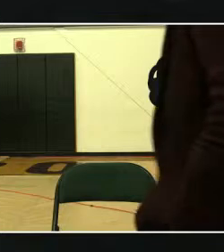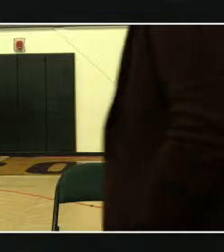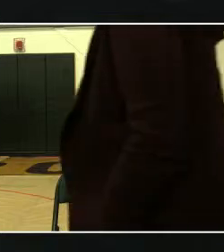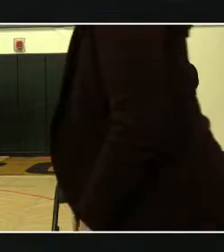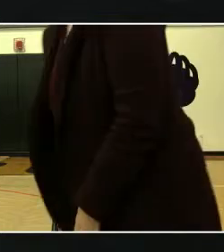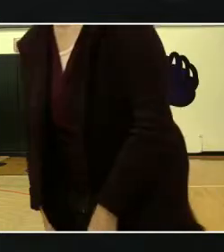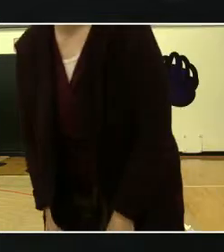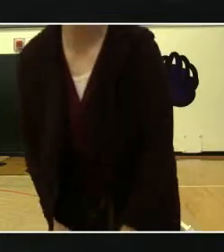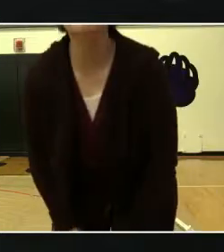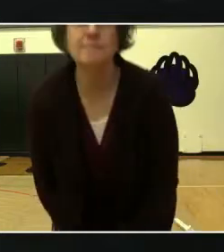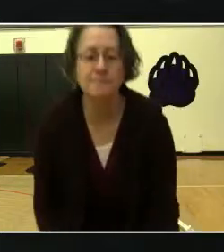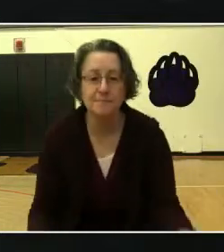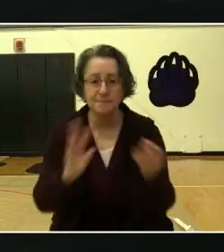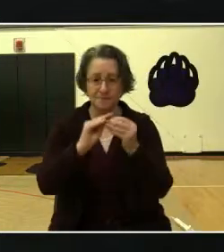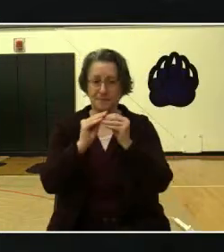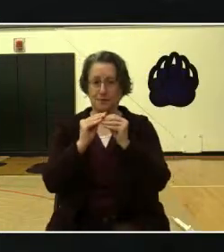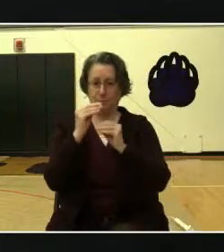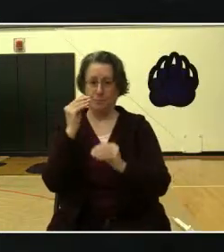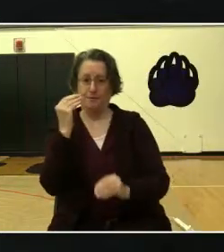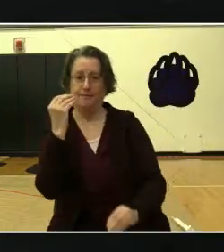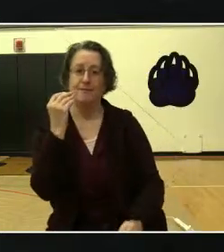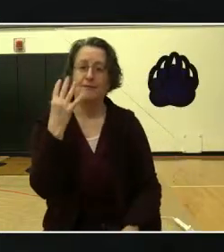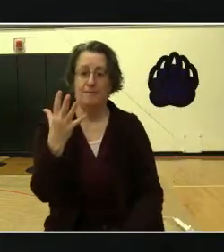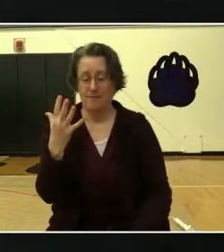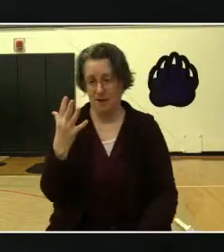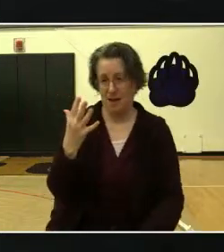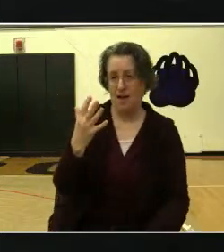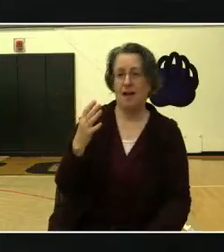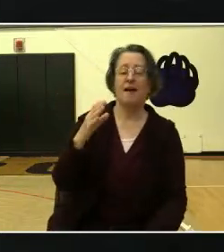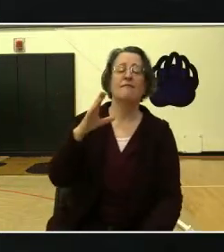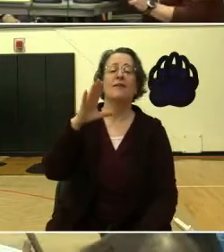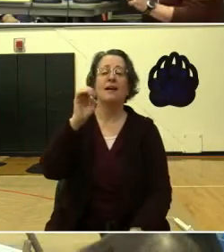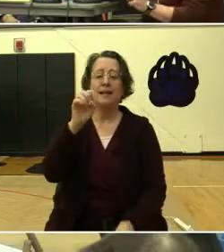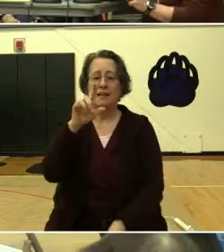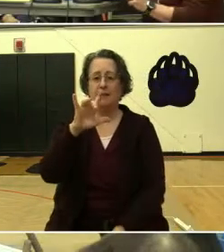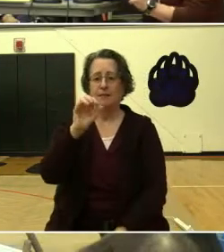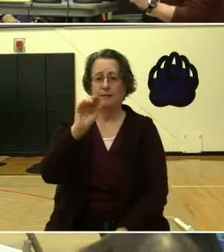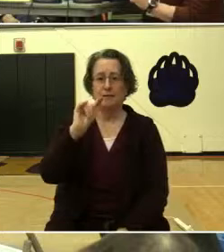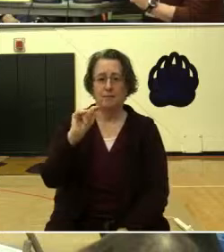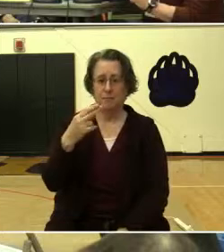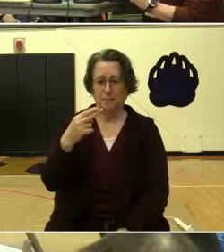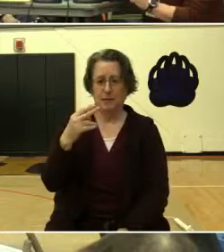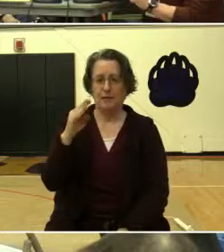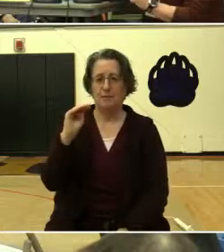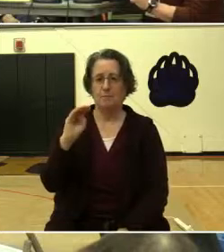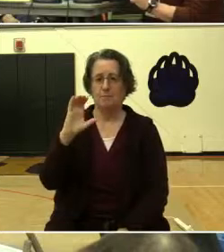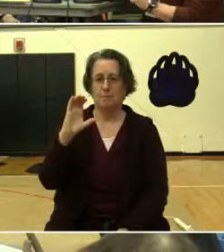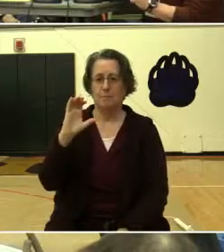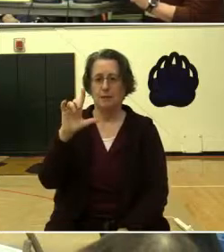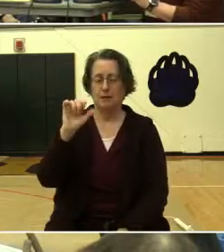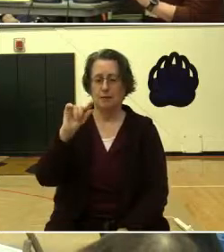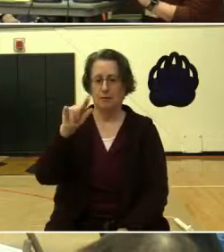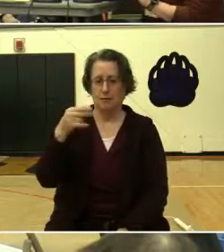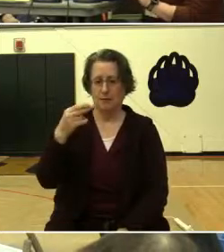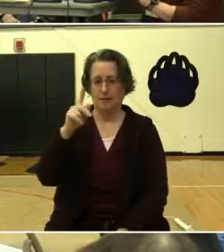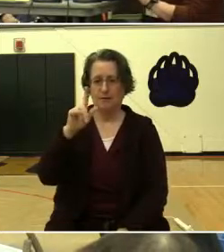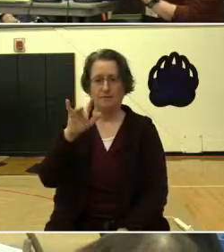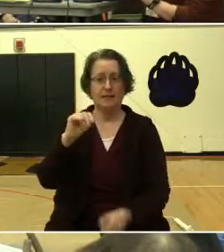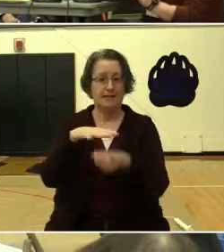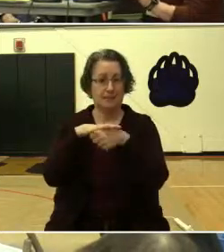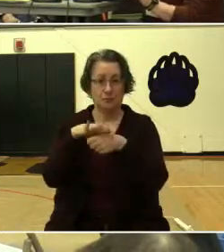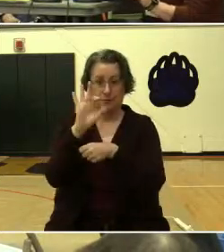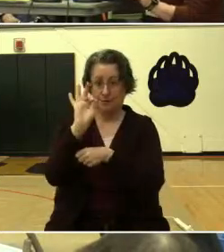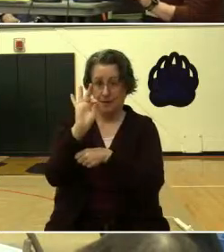Article Five the moderator recognizes Elizabeth mlin good morning Elizabeth mlin District